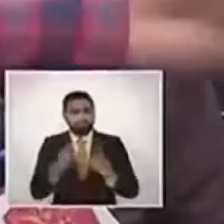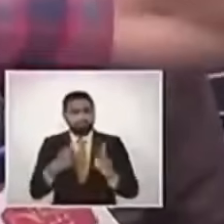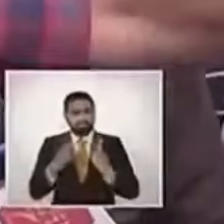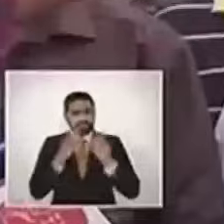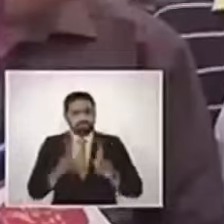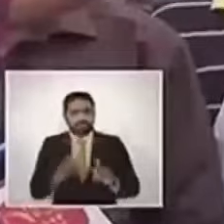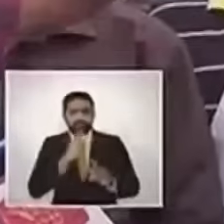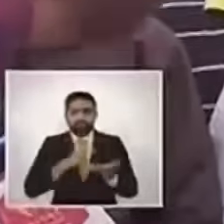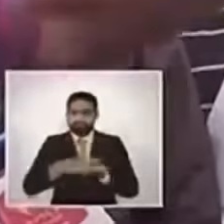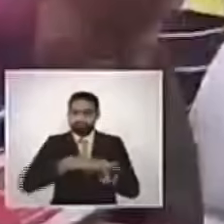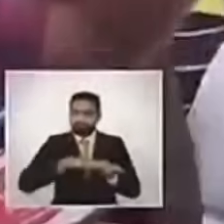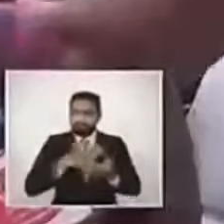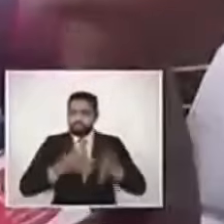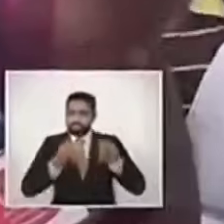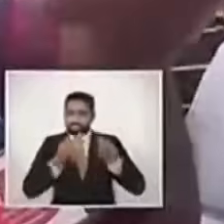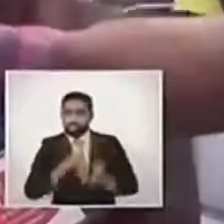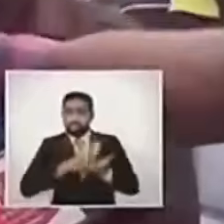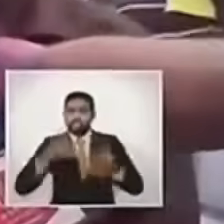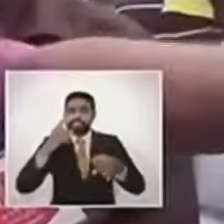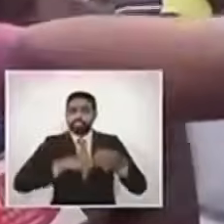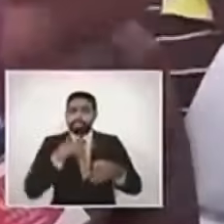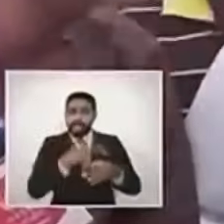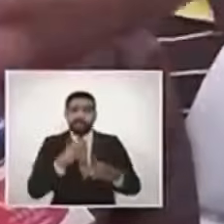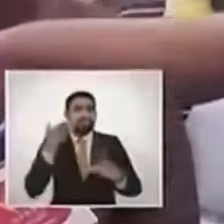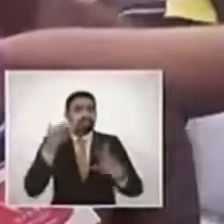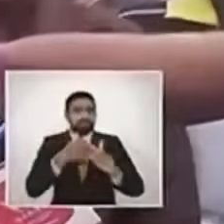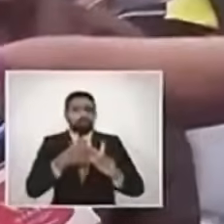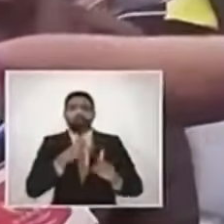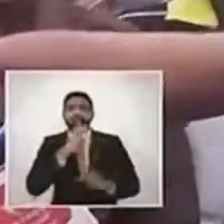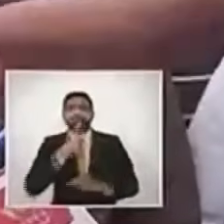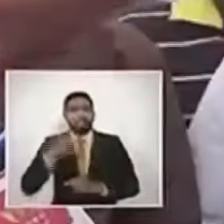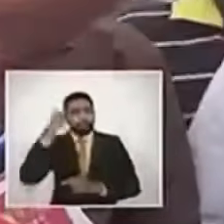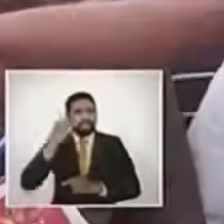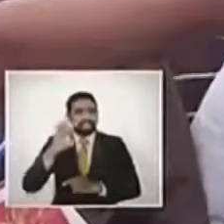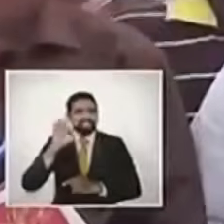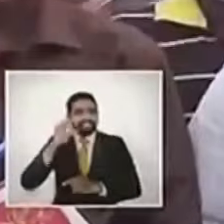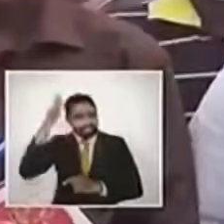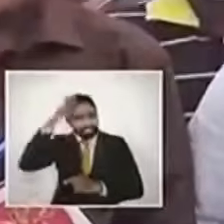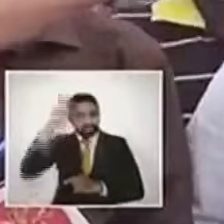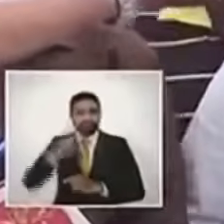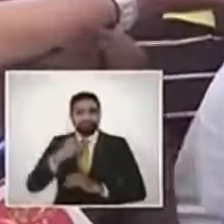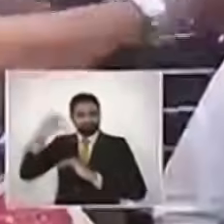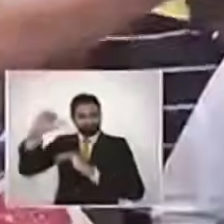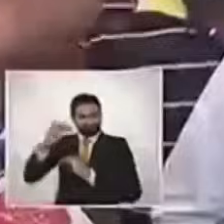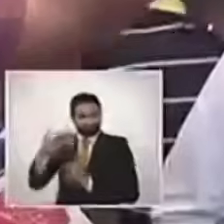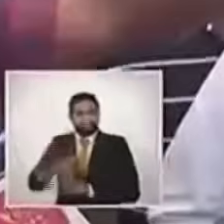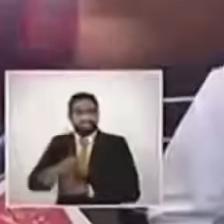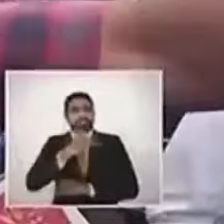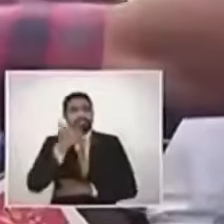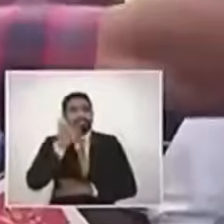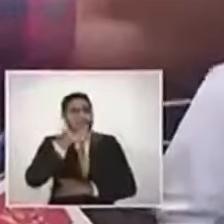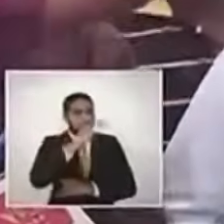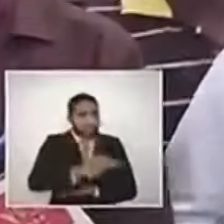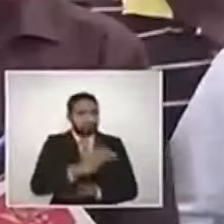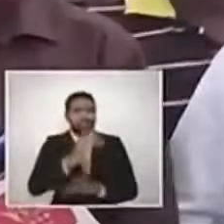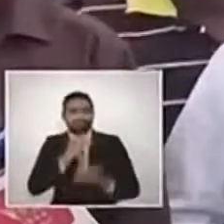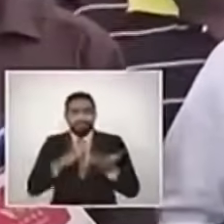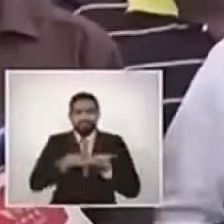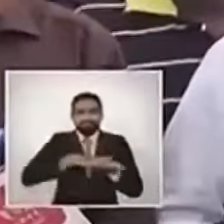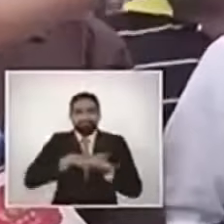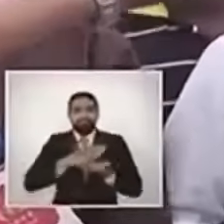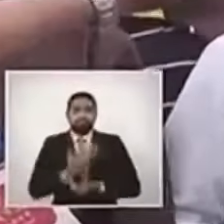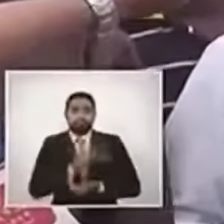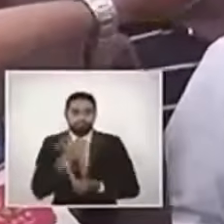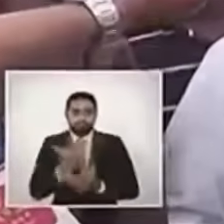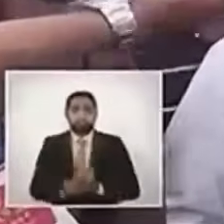to determine the required amount of crude oil when the tanks run low on oil. According to that system, the officials pointed out that all the 8 tanks will be